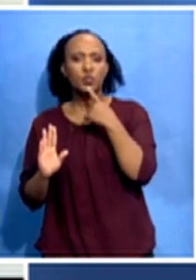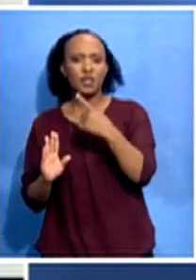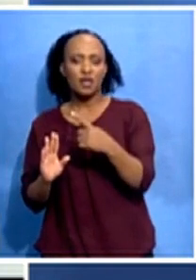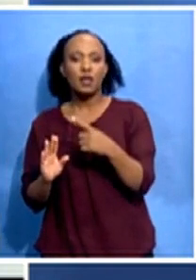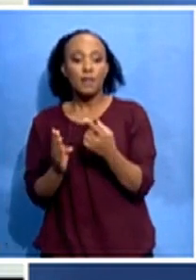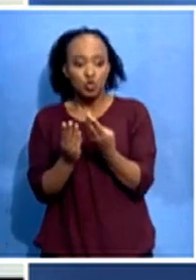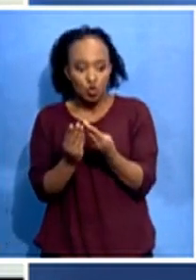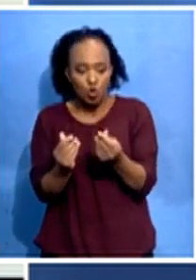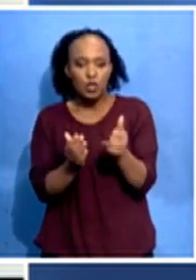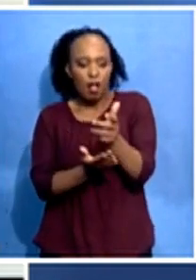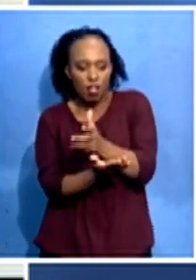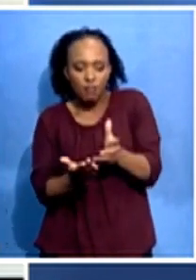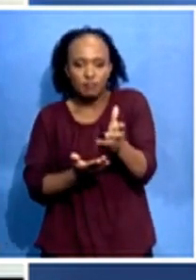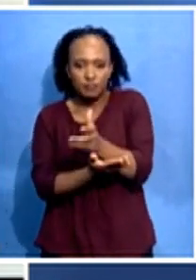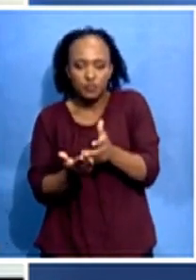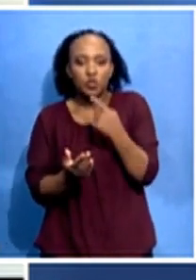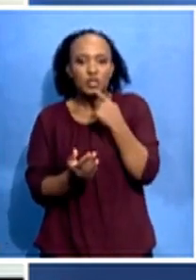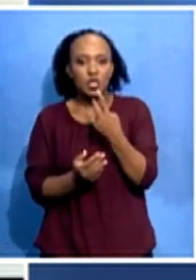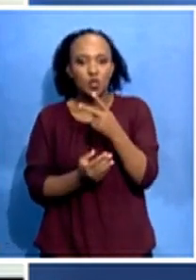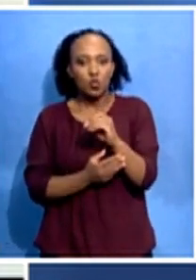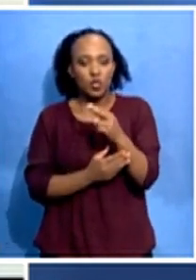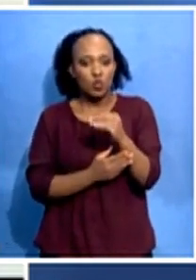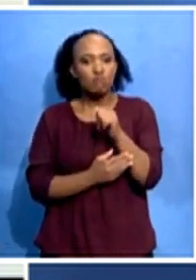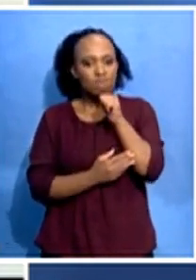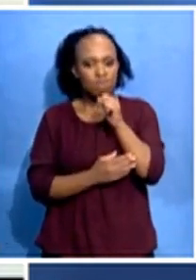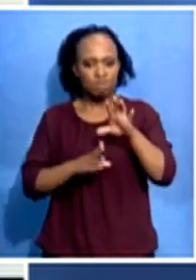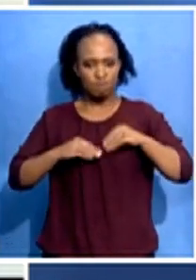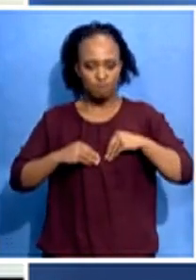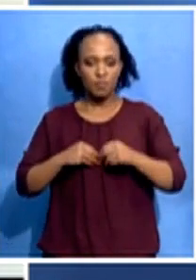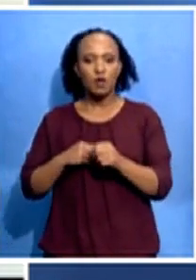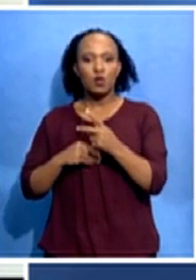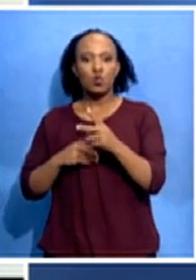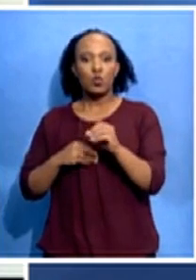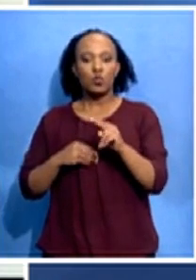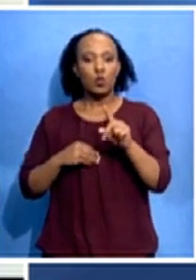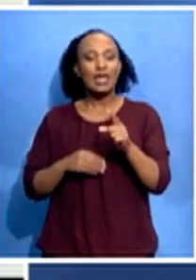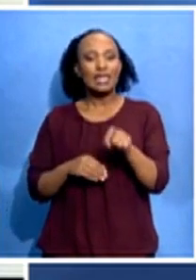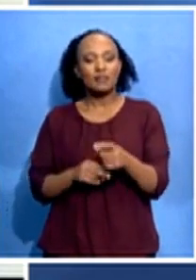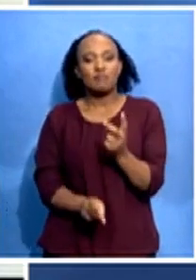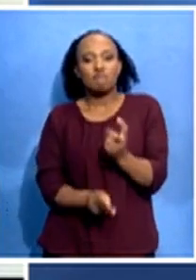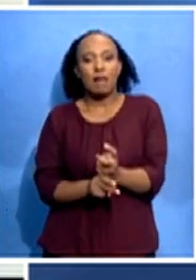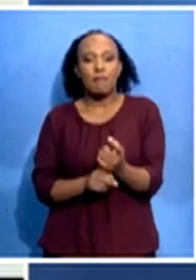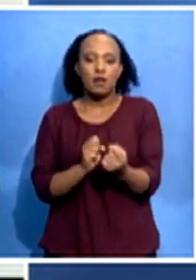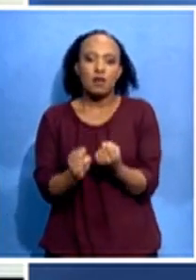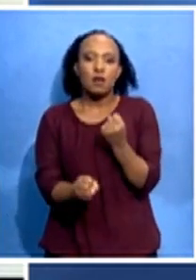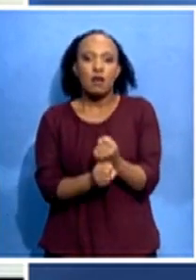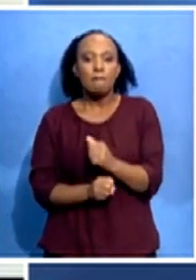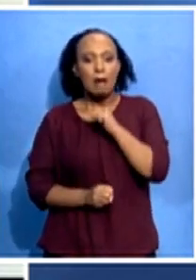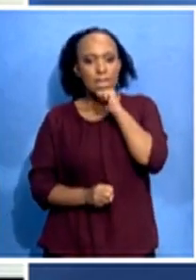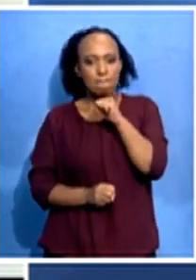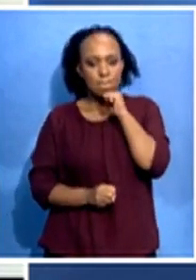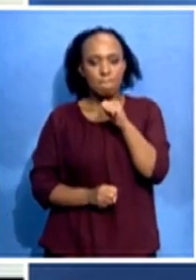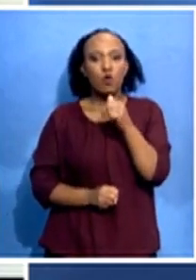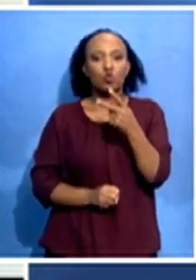an exceptional year. 2021 is going to be a tough year, but here's the compromise for 2021. Here's the total money